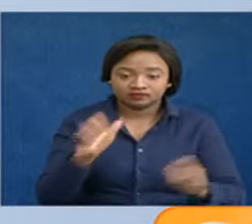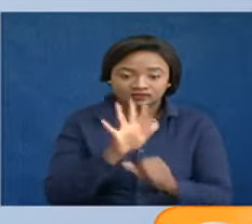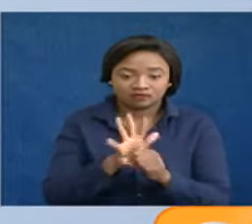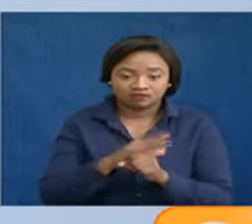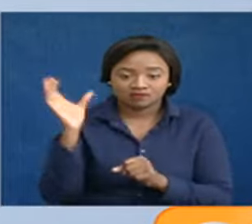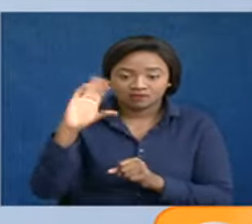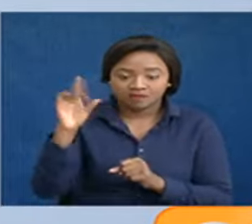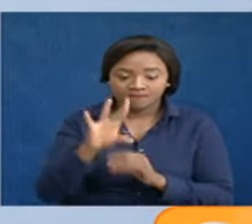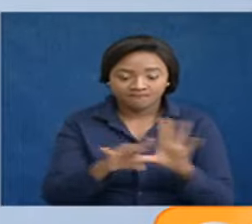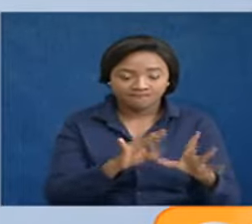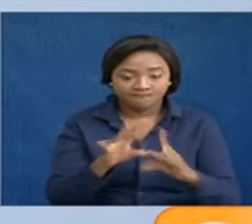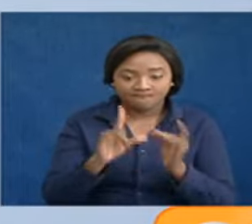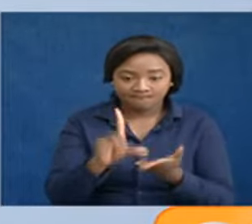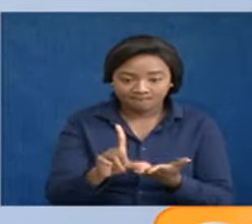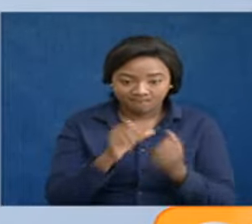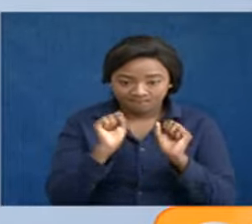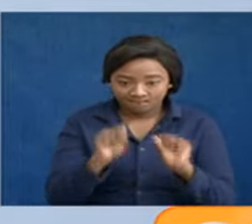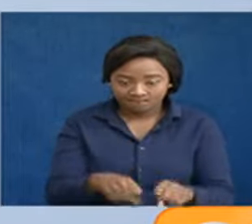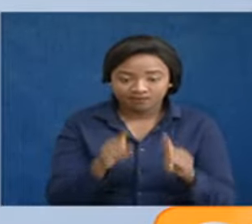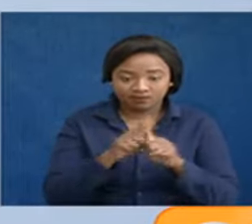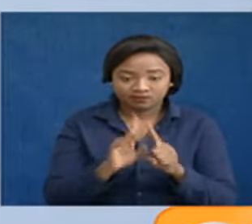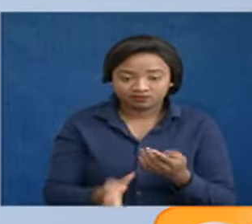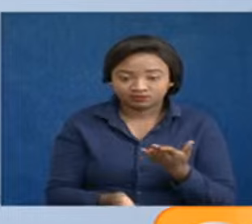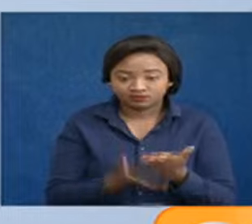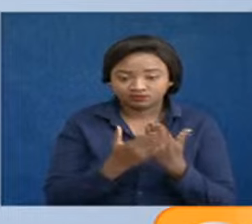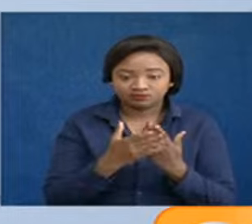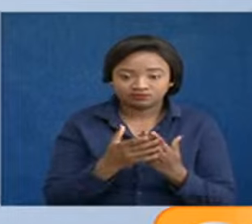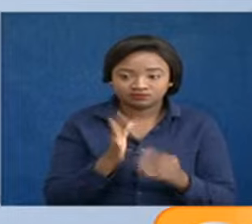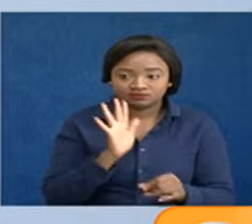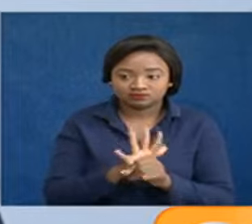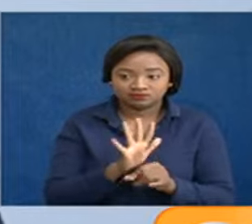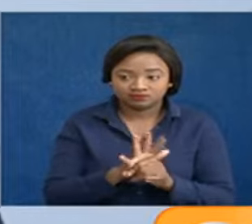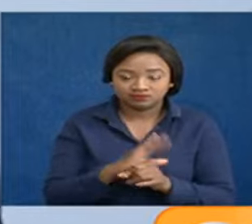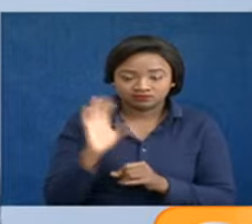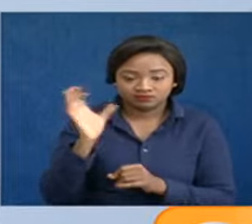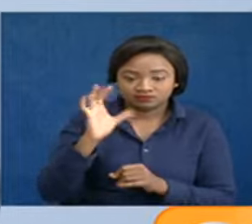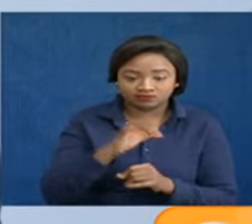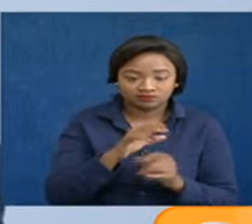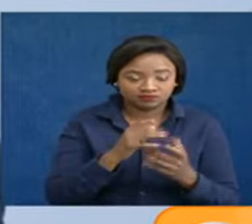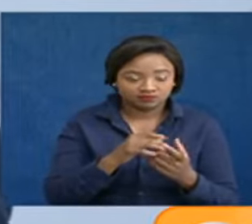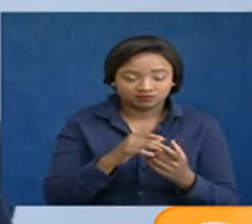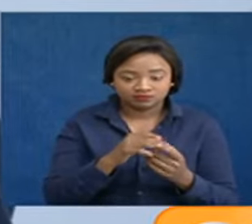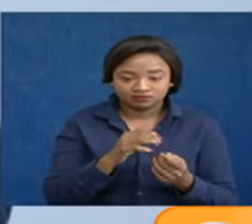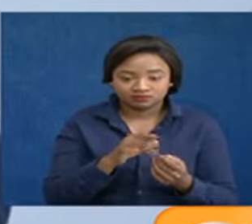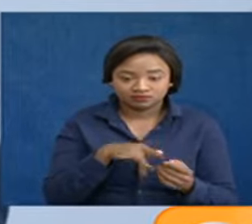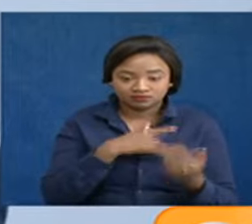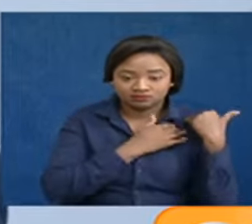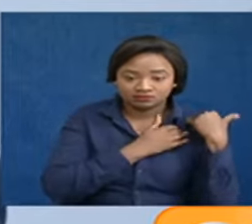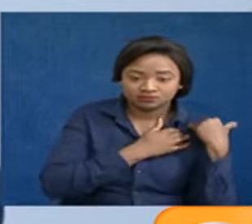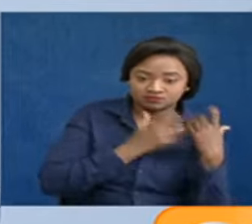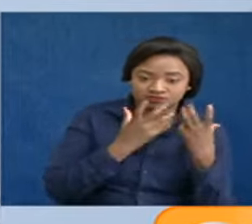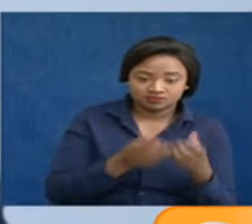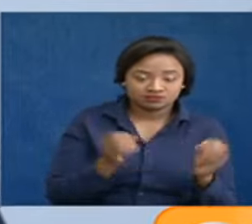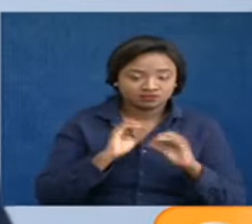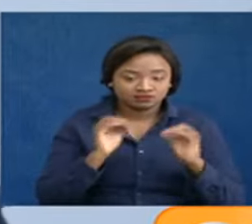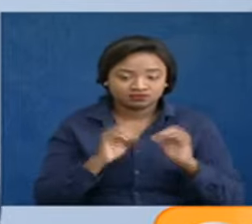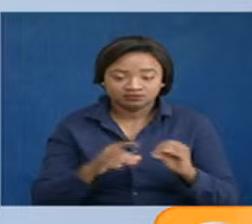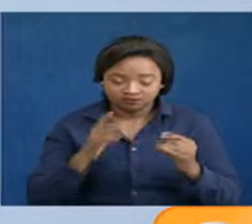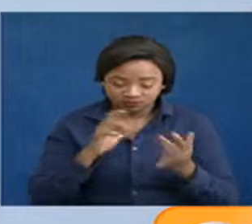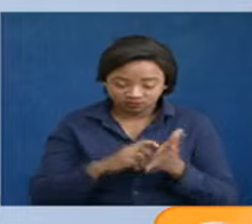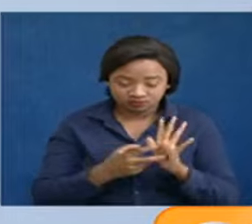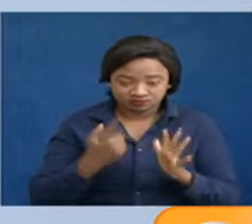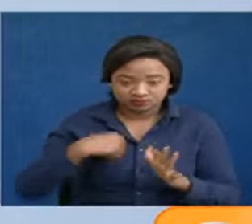hopefully ease the pain that customers and households are going through. It's in our interest to work with the government to